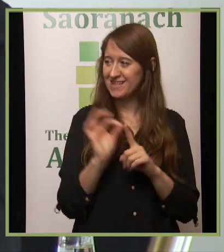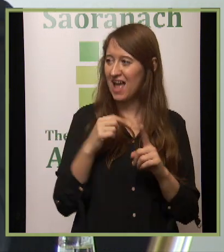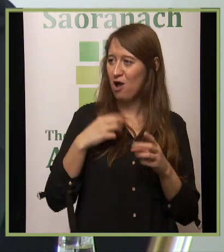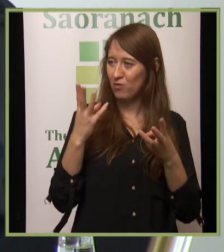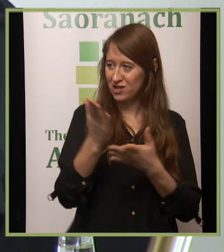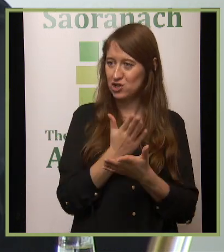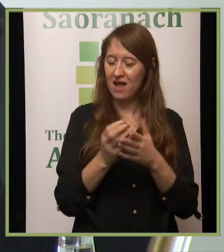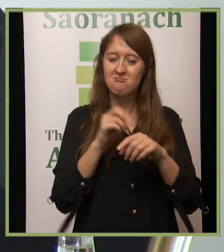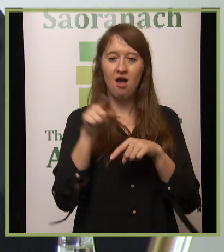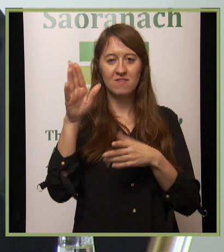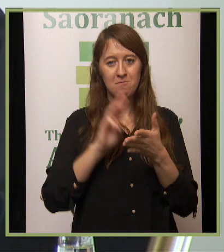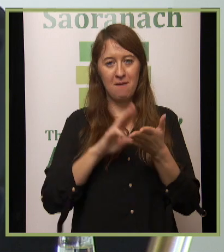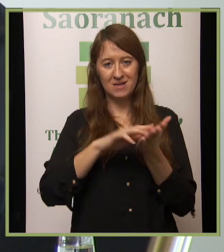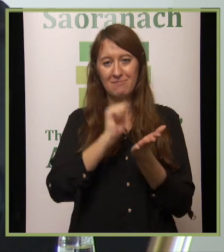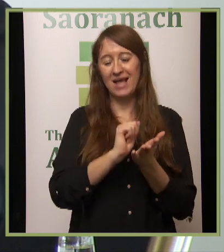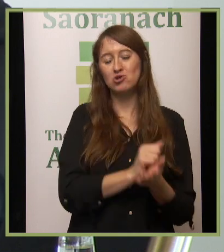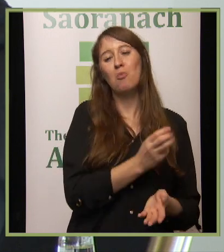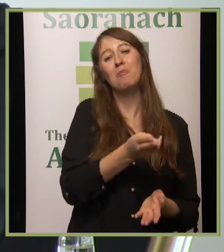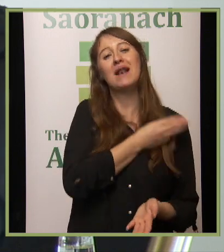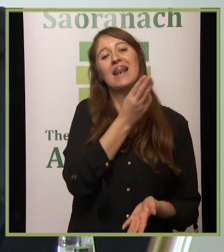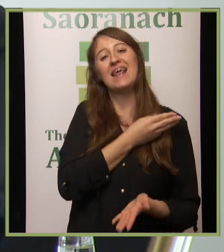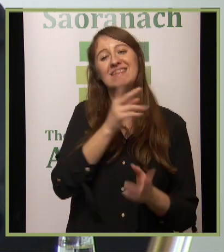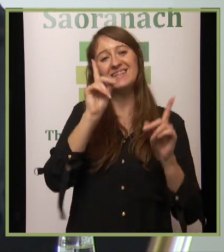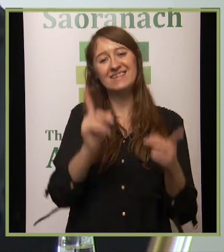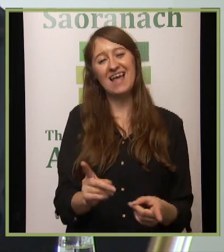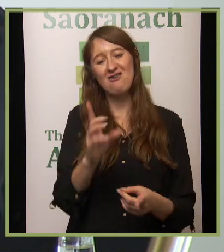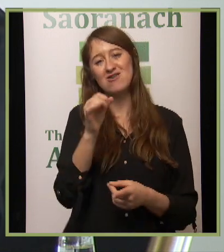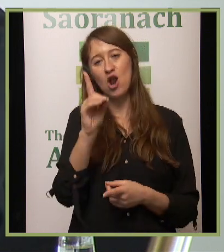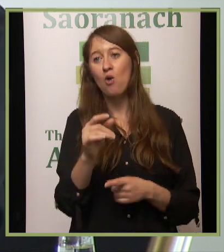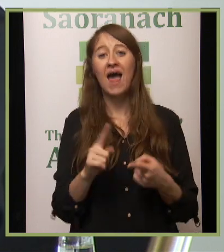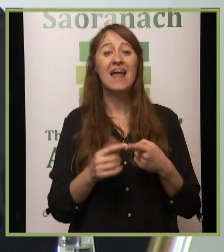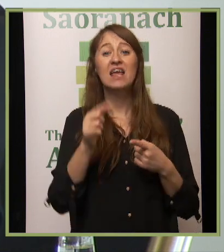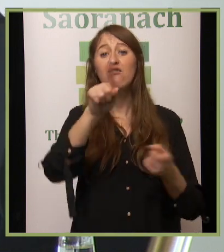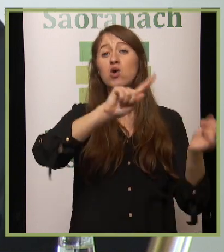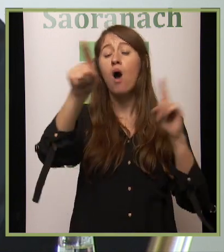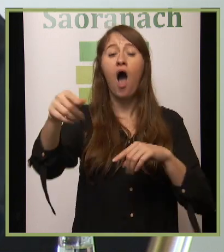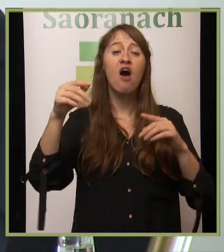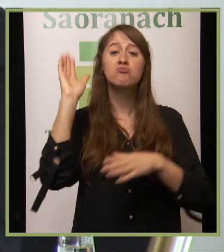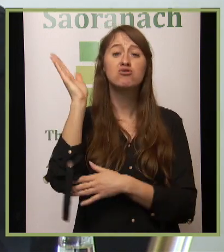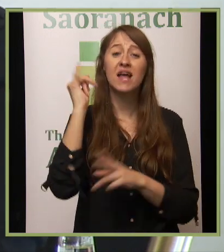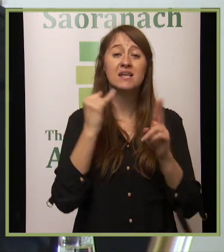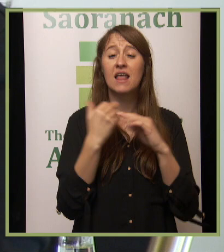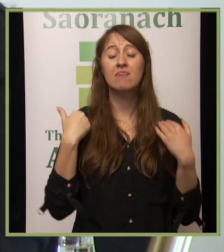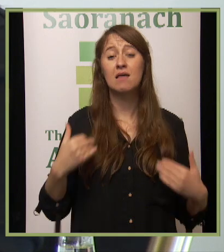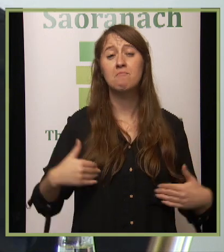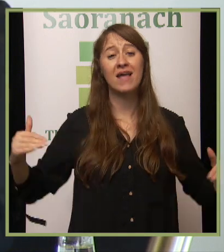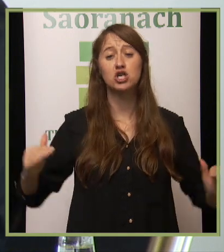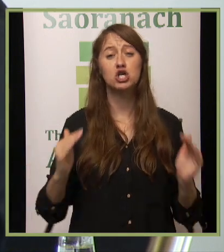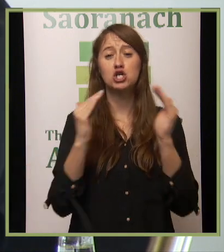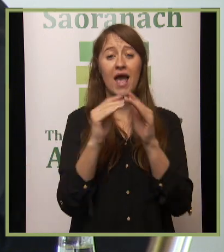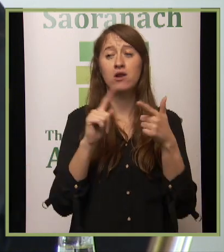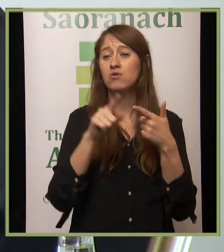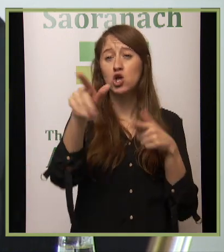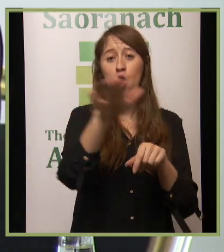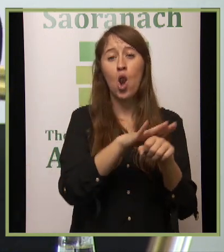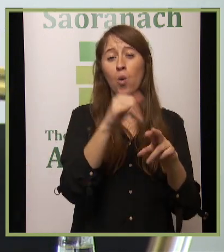it and do with it what you will. If you're going to present to the men's shed or to the local school or to your book